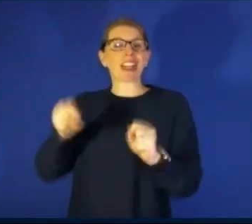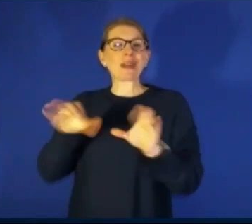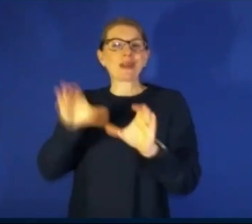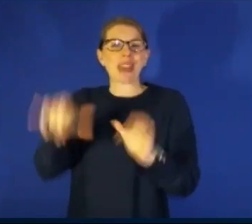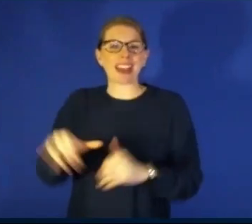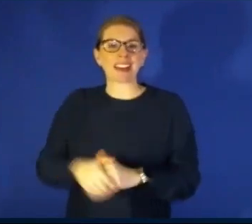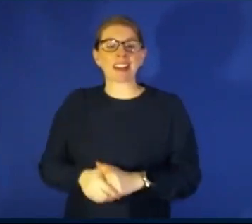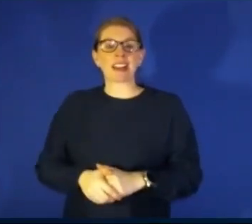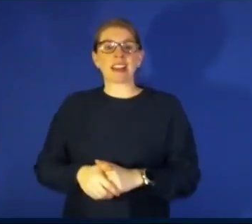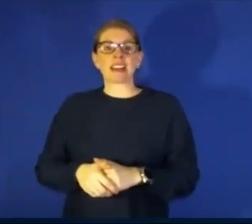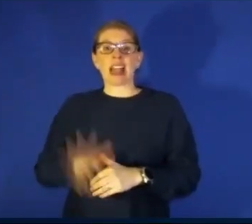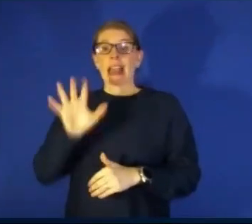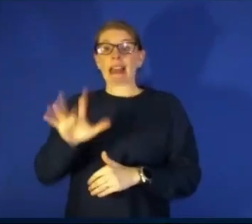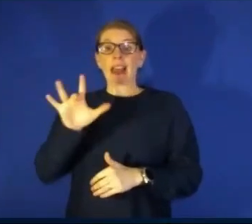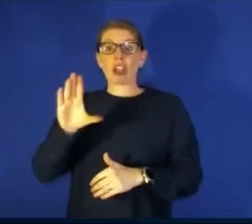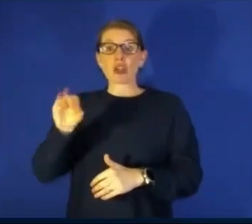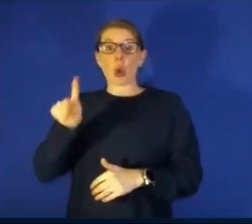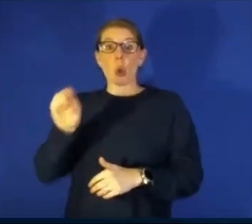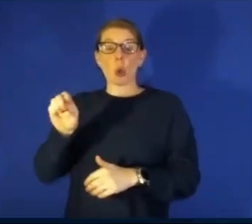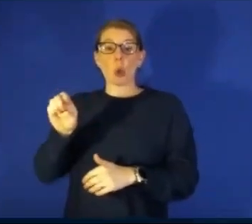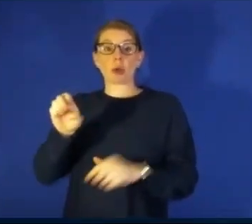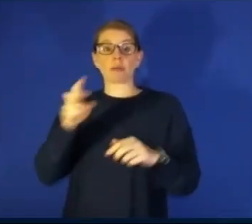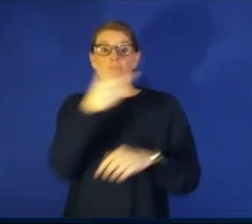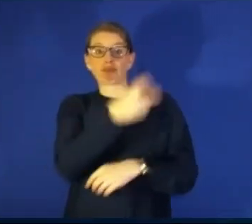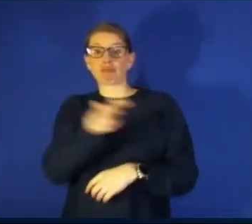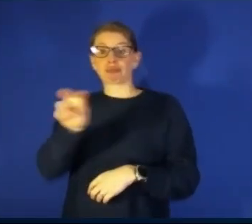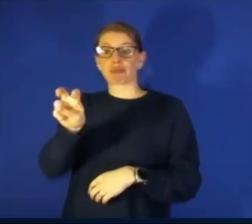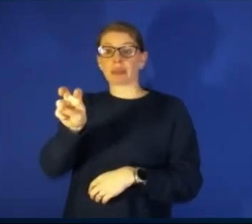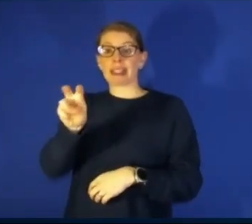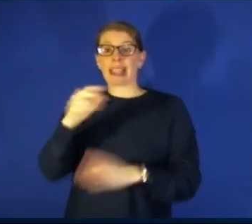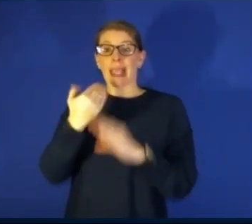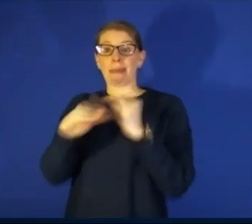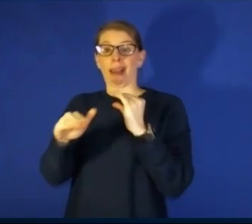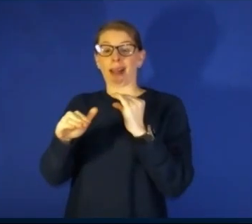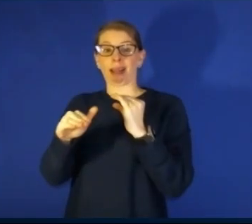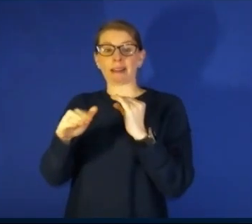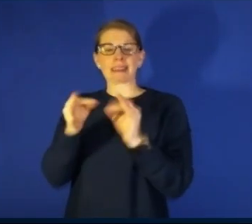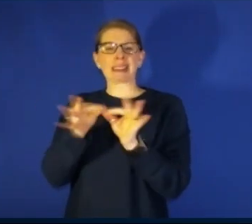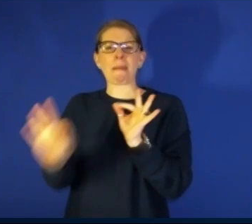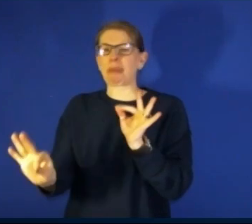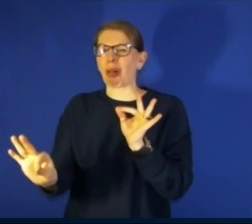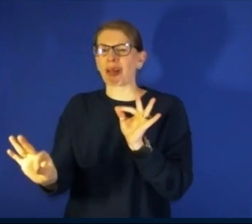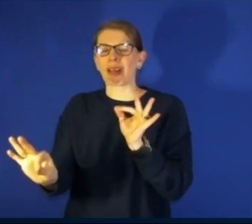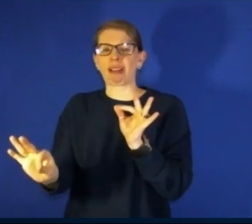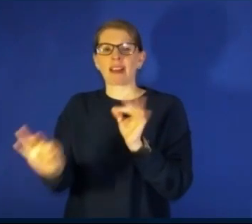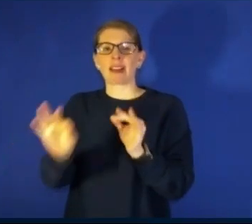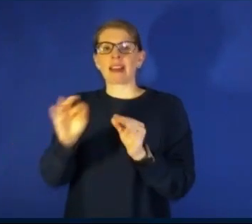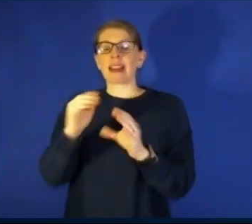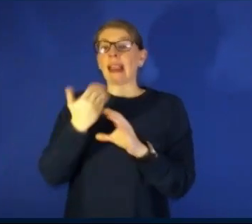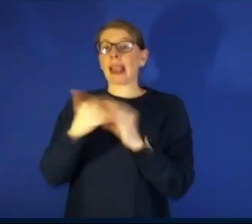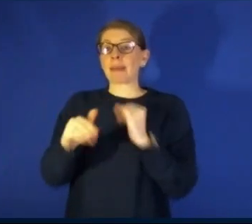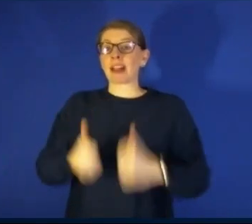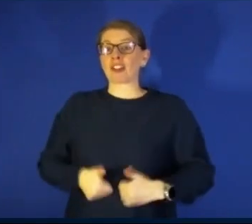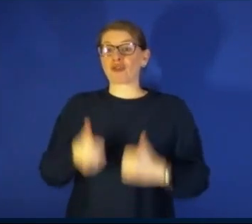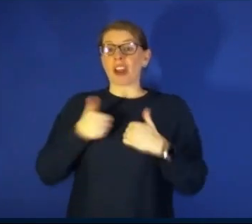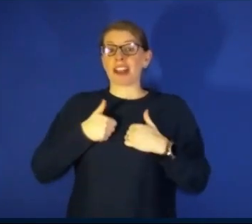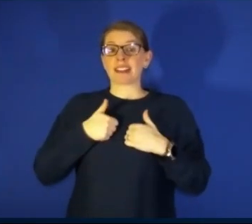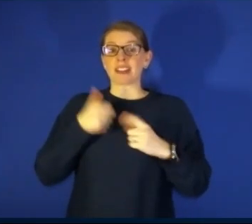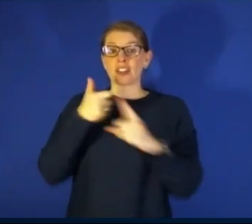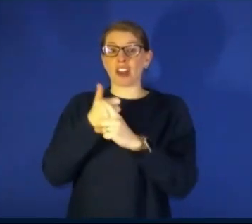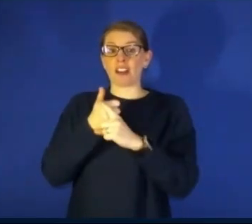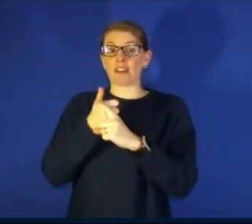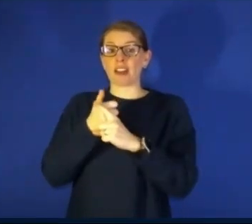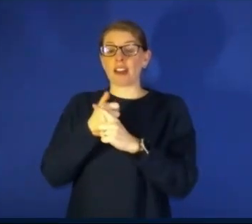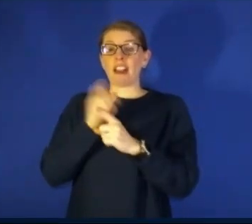click on that code there, it takes you to your email. It's so simple. There's an email address where you can send the video